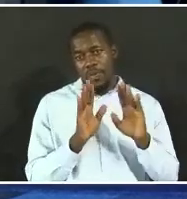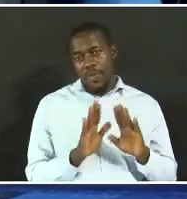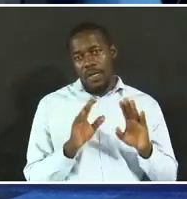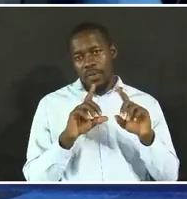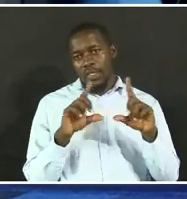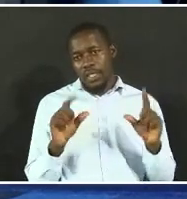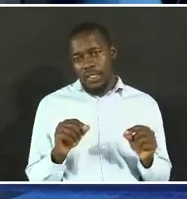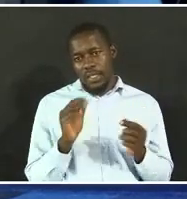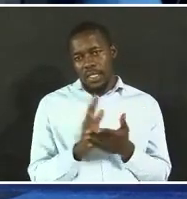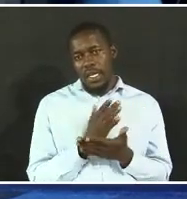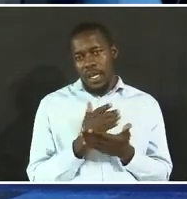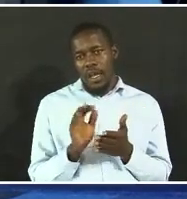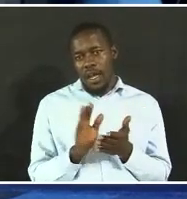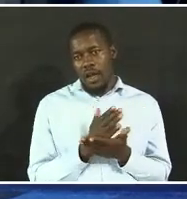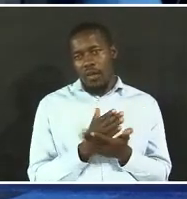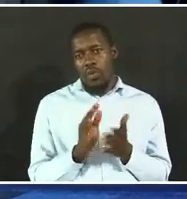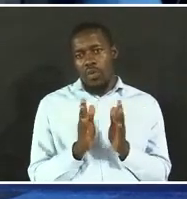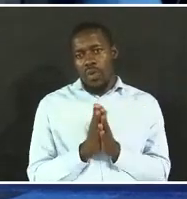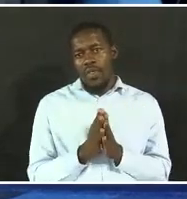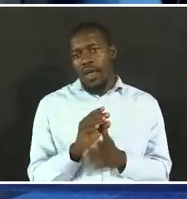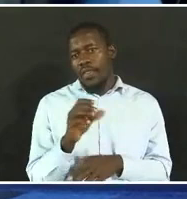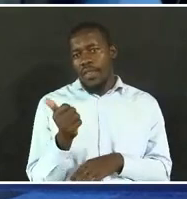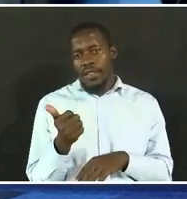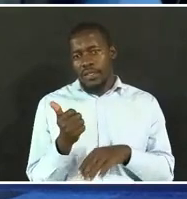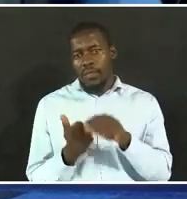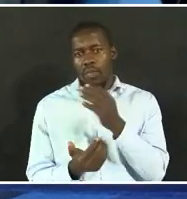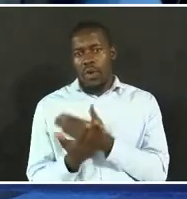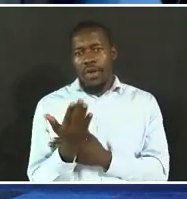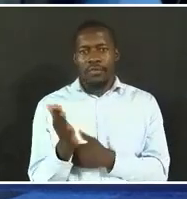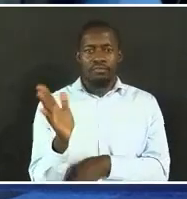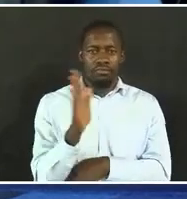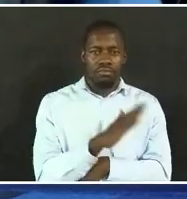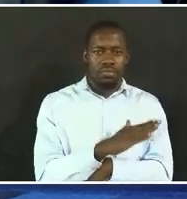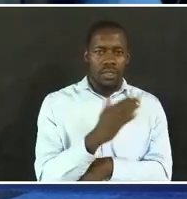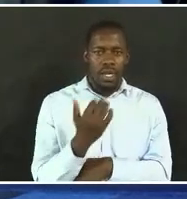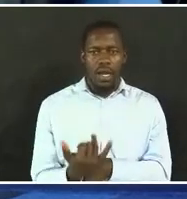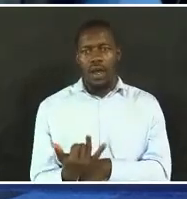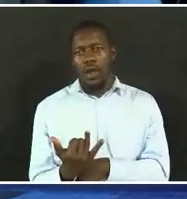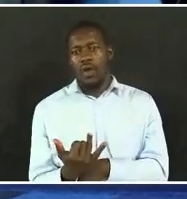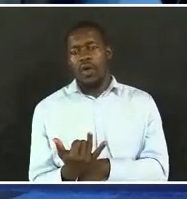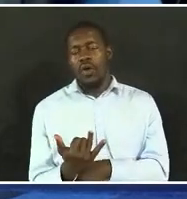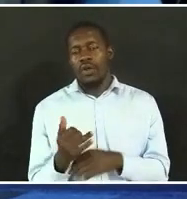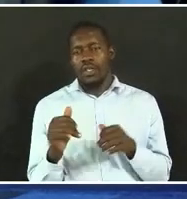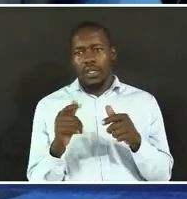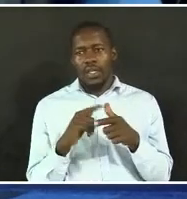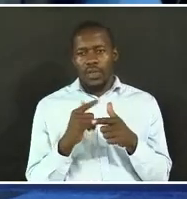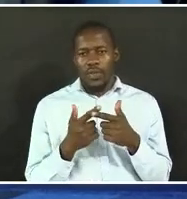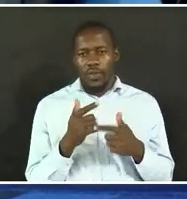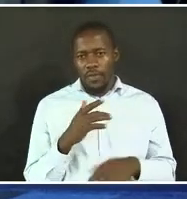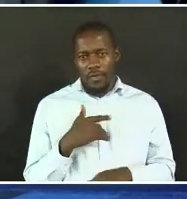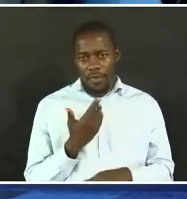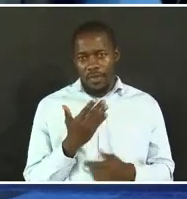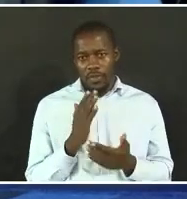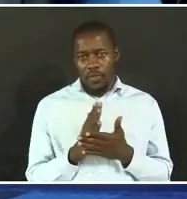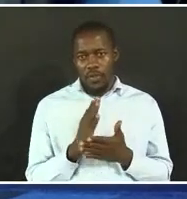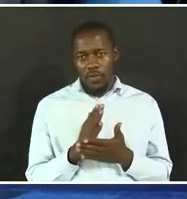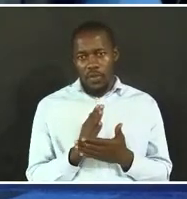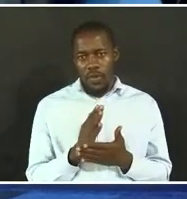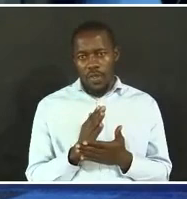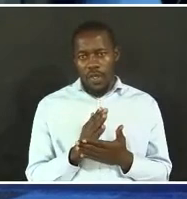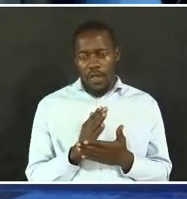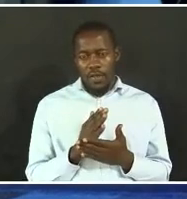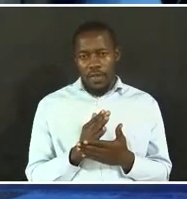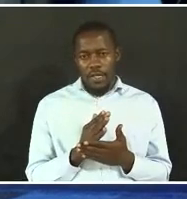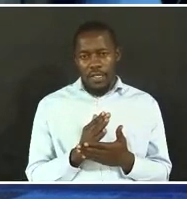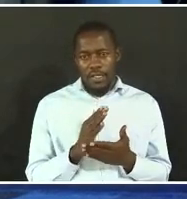day, since morning up to this moment, and you feel convicted that there's something